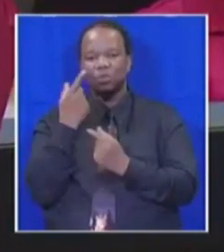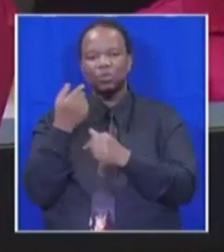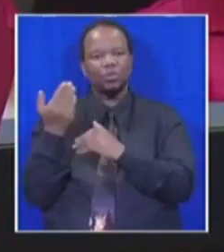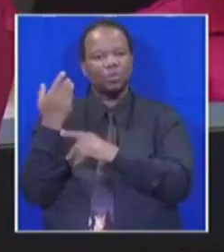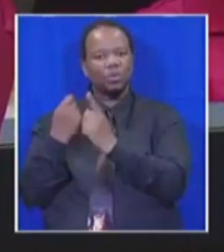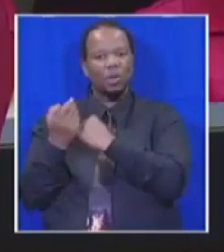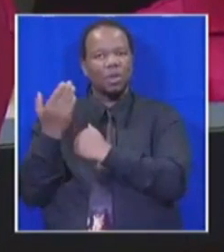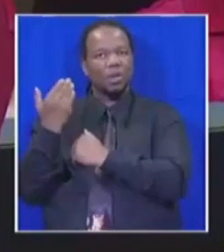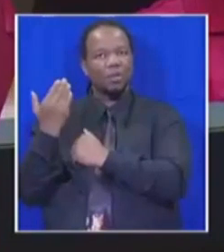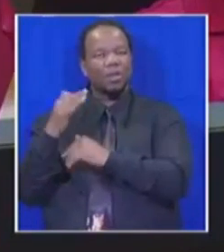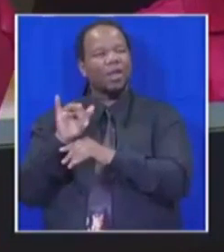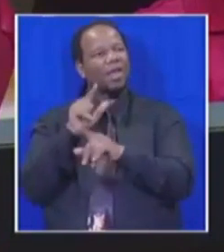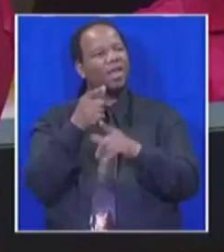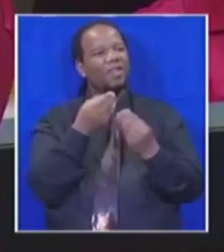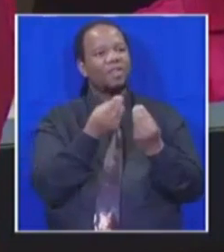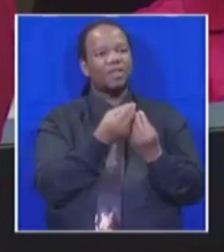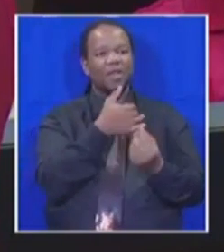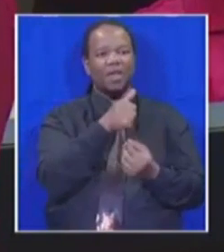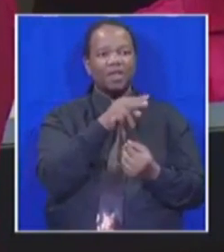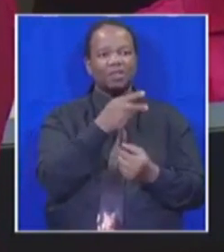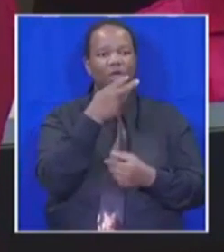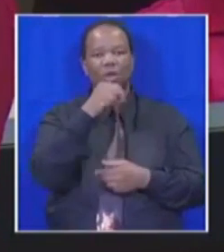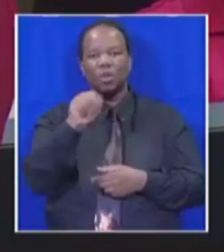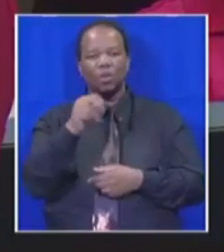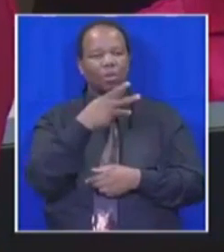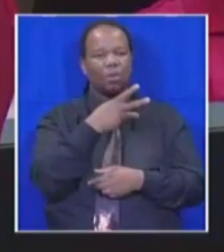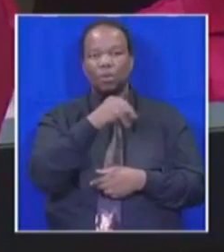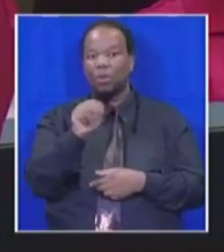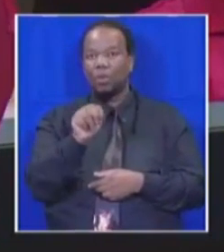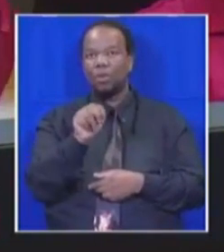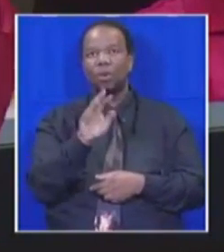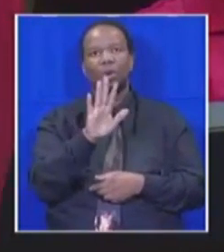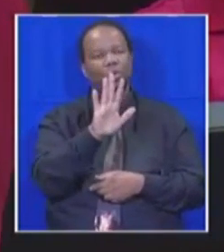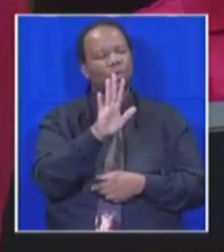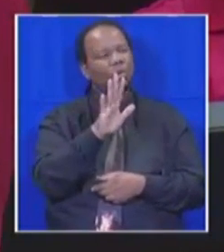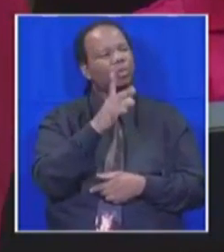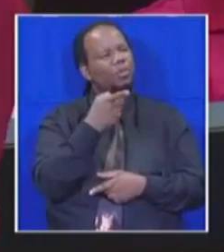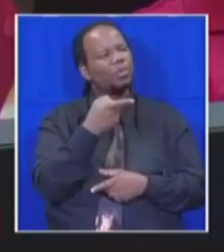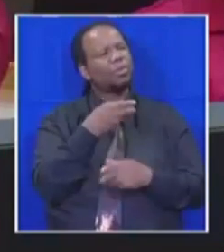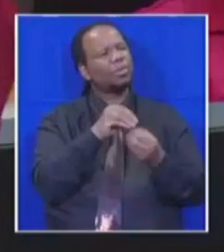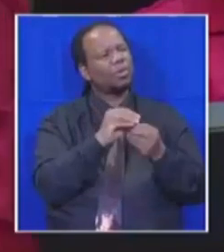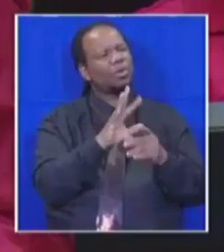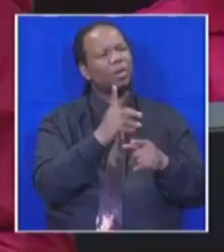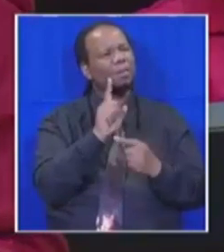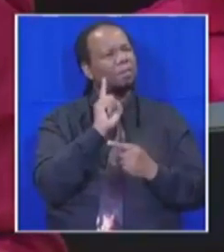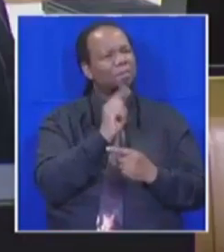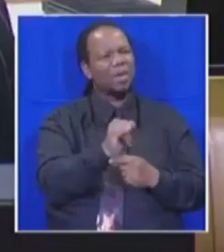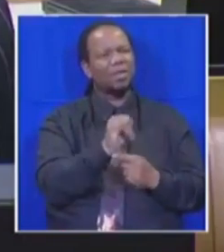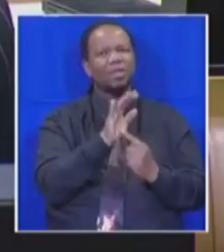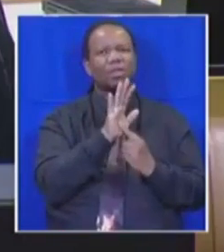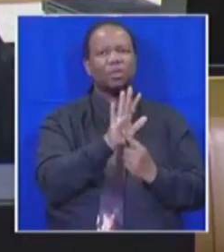going Malema. to oppose everything that you present in this house. Honorable Member, You are creating unfortunately, a wrong this is not the precedent. There is a time. new Chief Whip